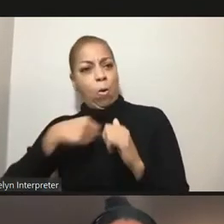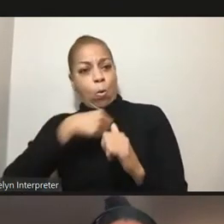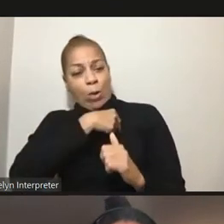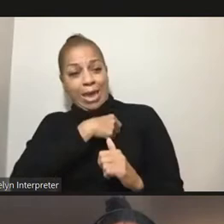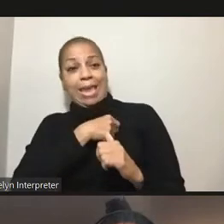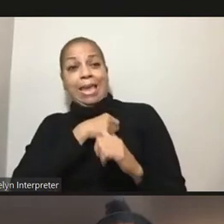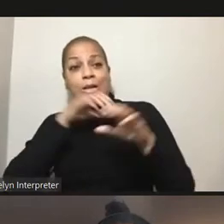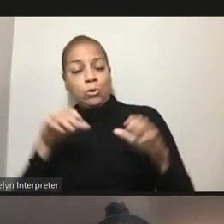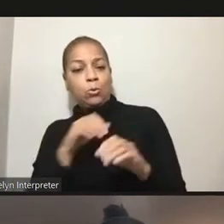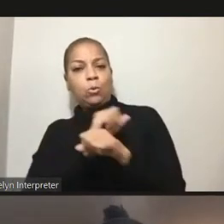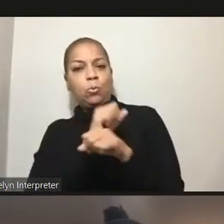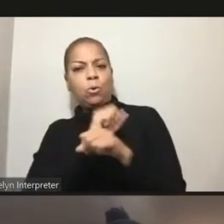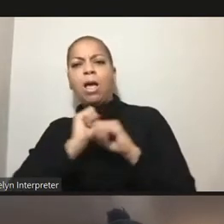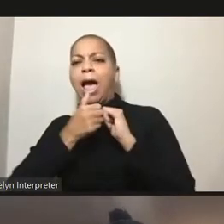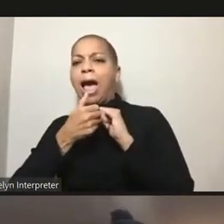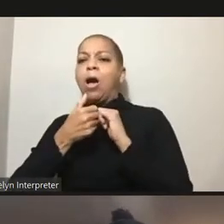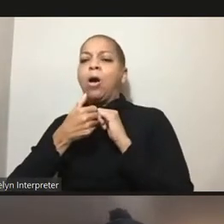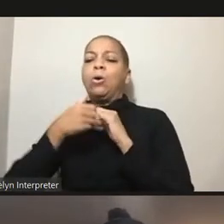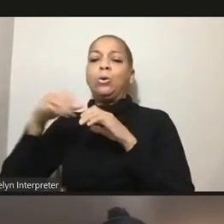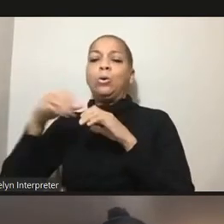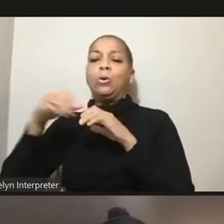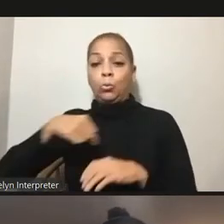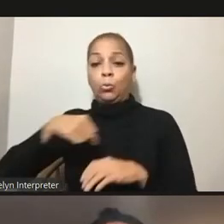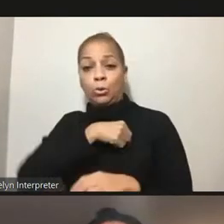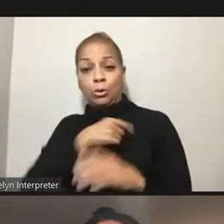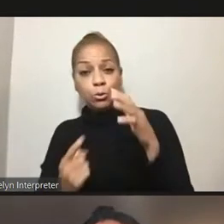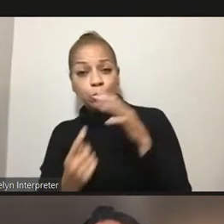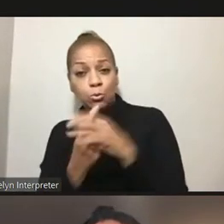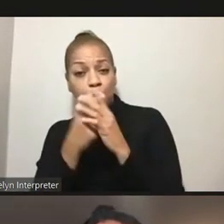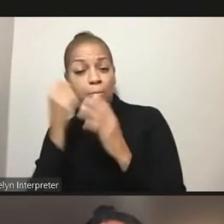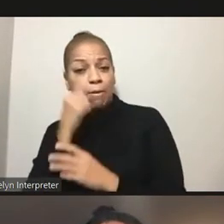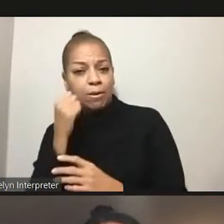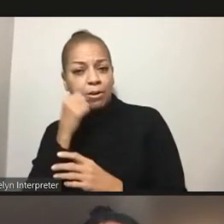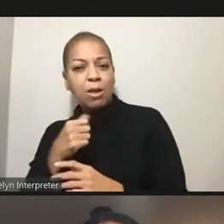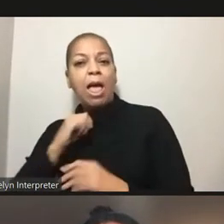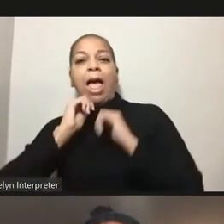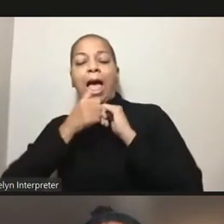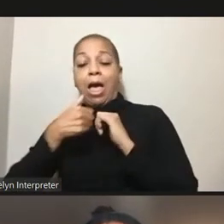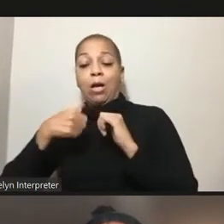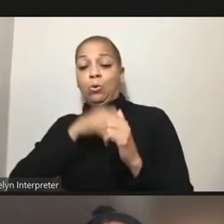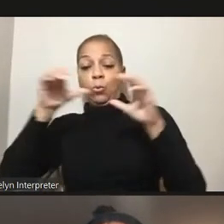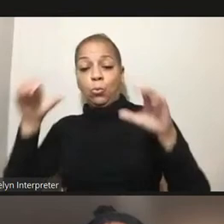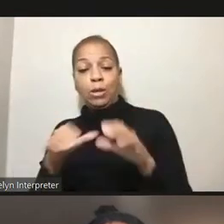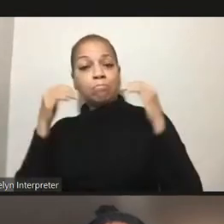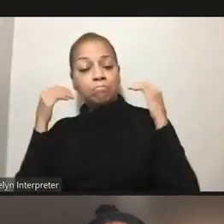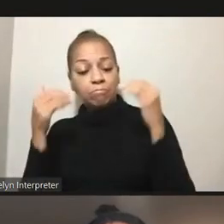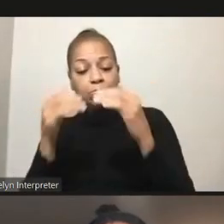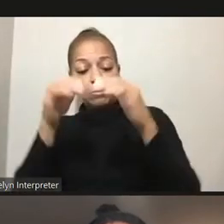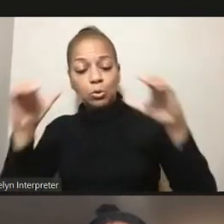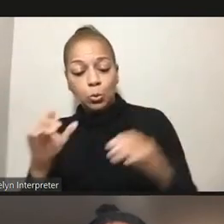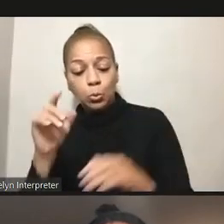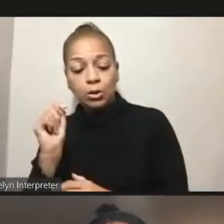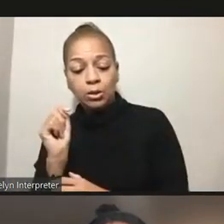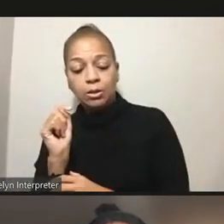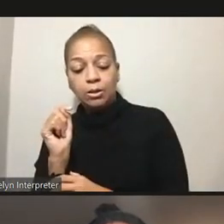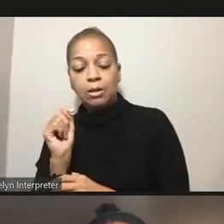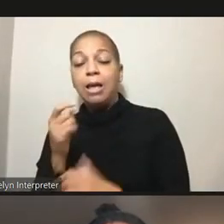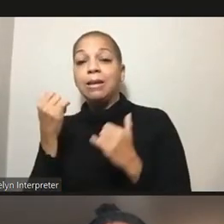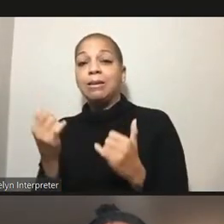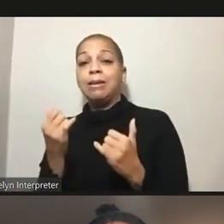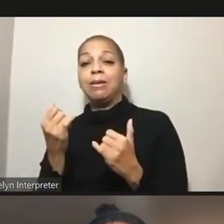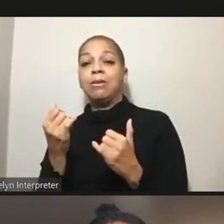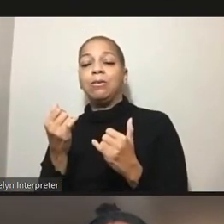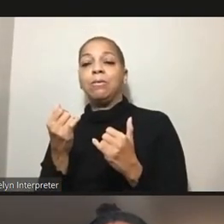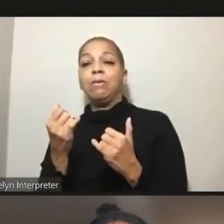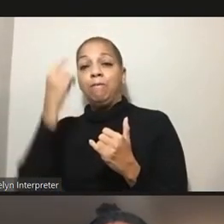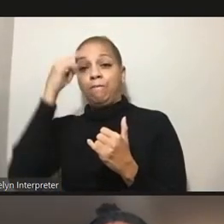are we showing up in our everyday? How are we getting it done? And this idea for me has always